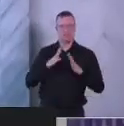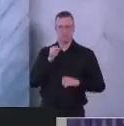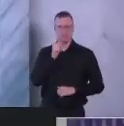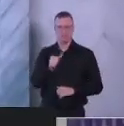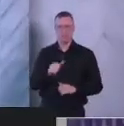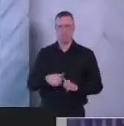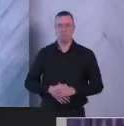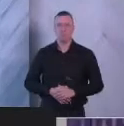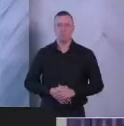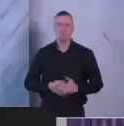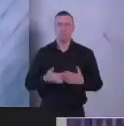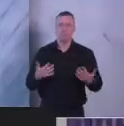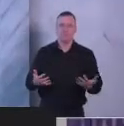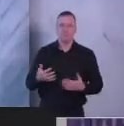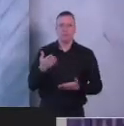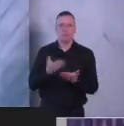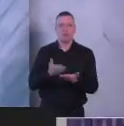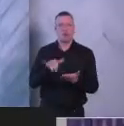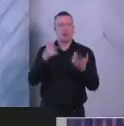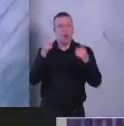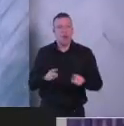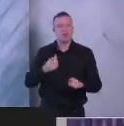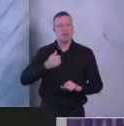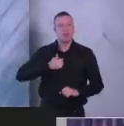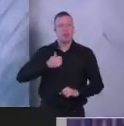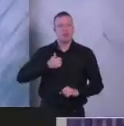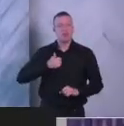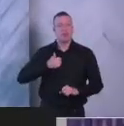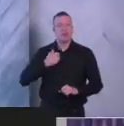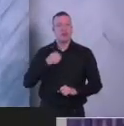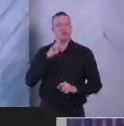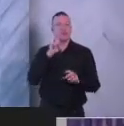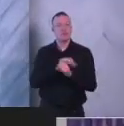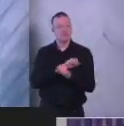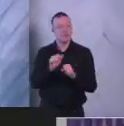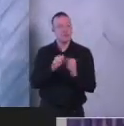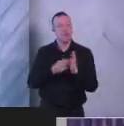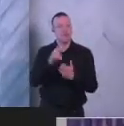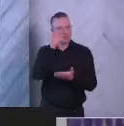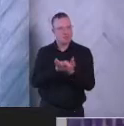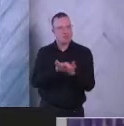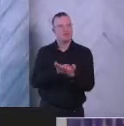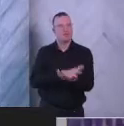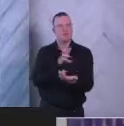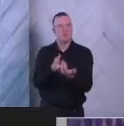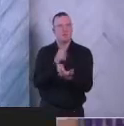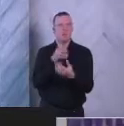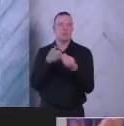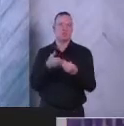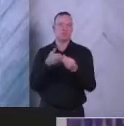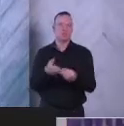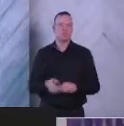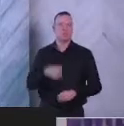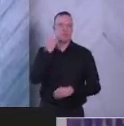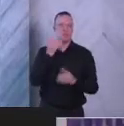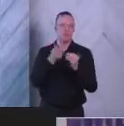The fact that this is actually happening in Canada, I honestly believe it speaks to the leadership. When we have a